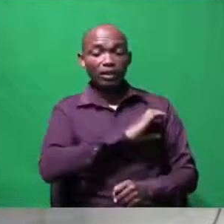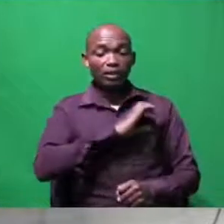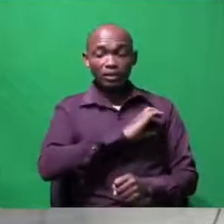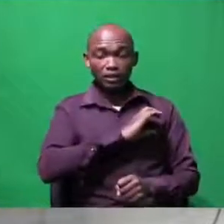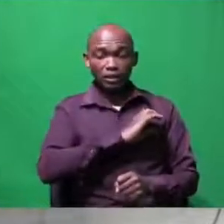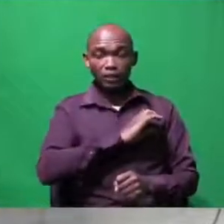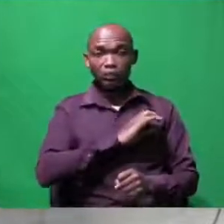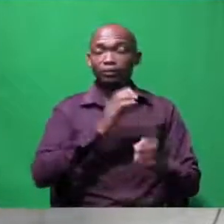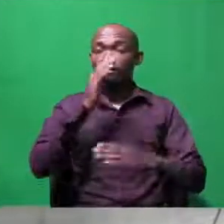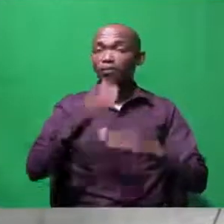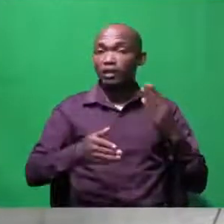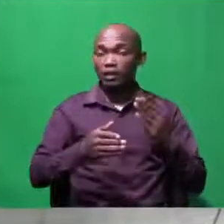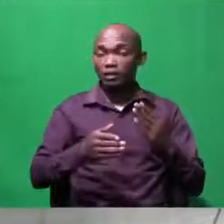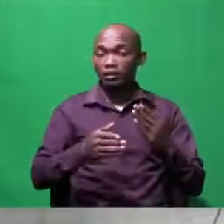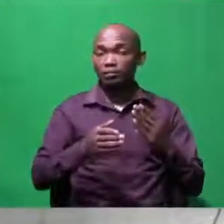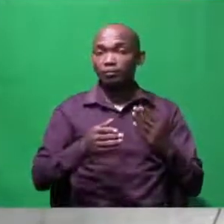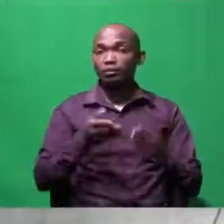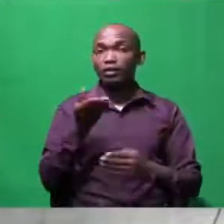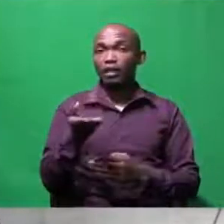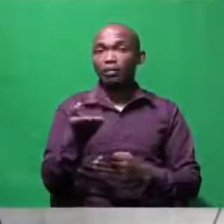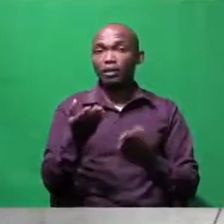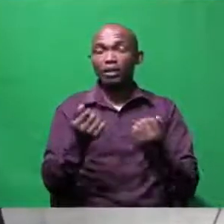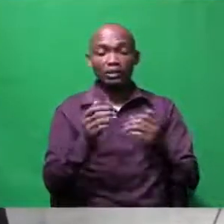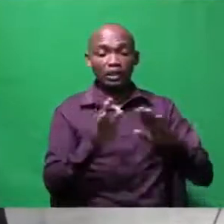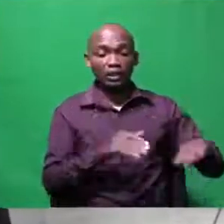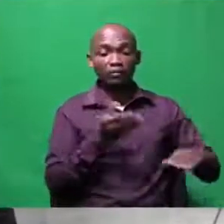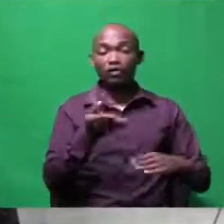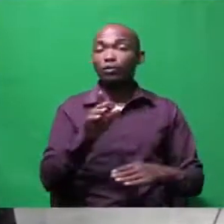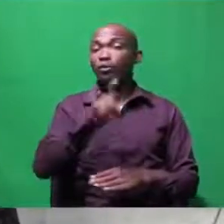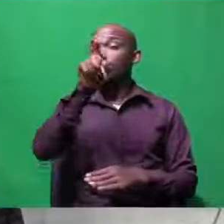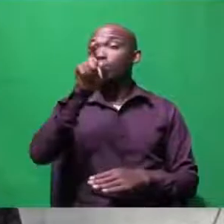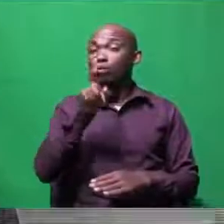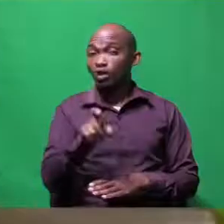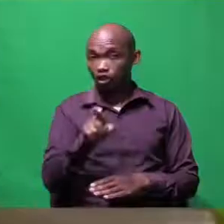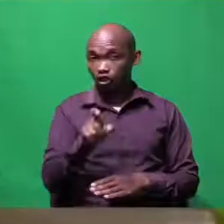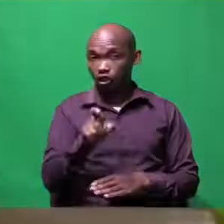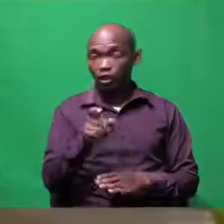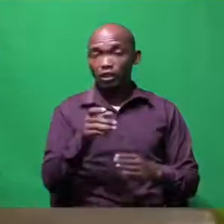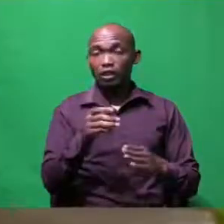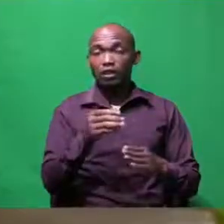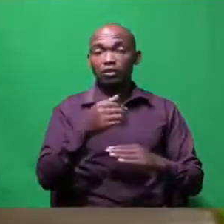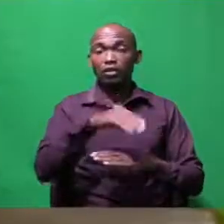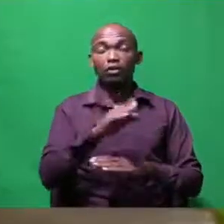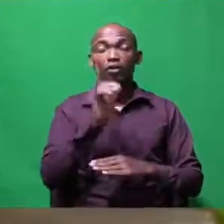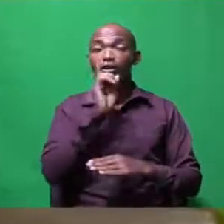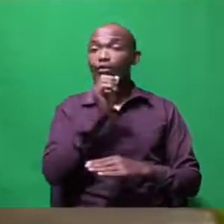end up, my student, let us leave you with some question. And this question you can